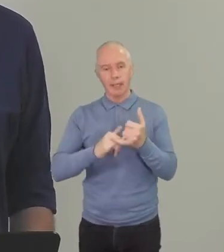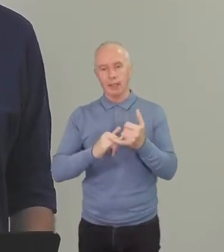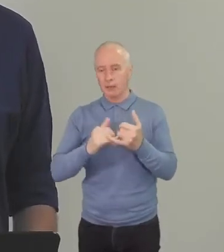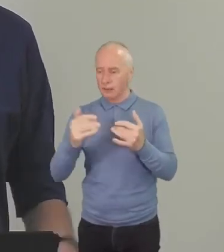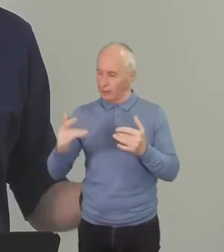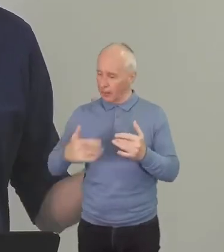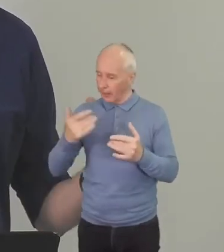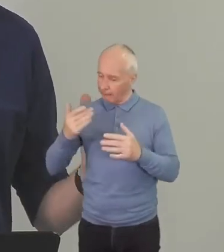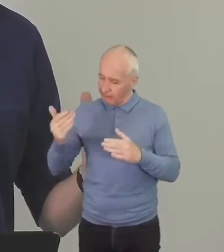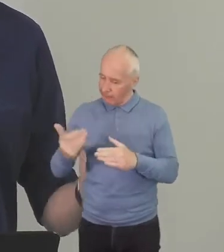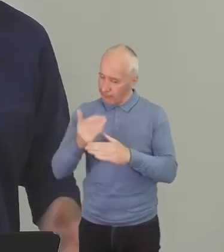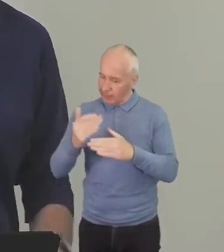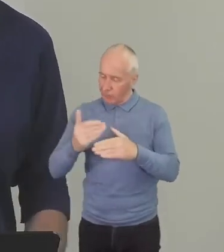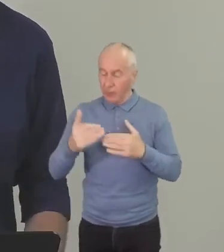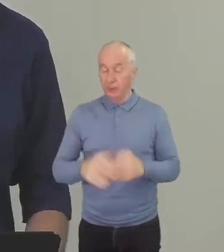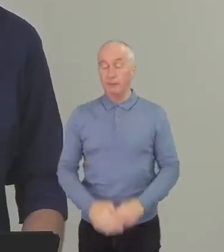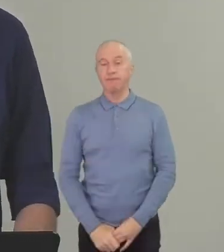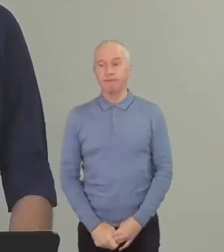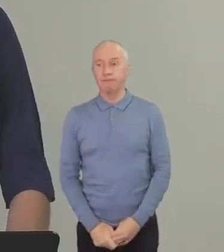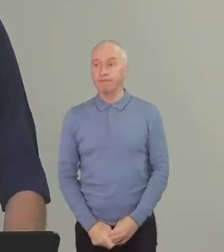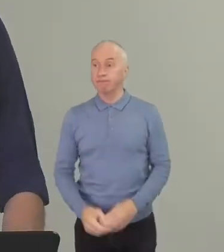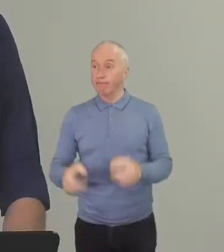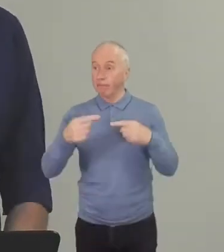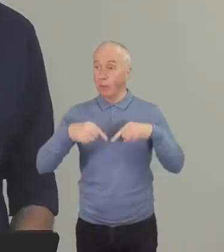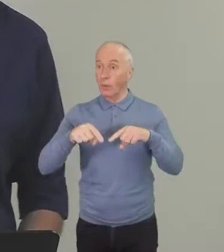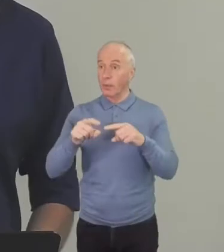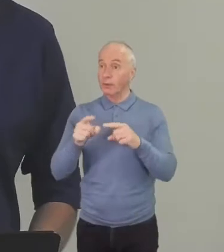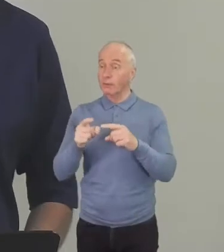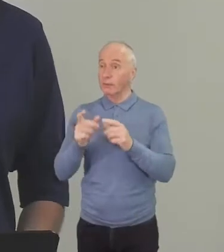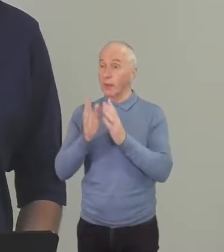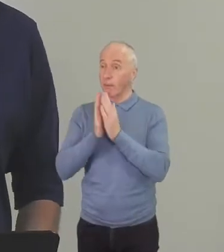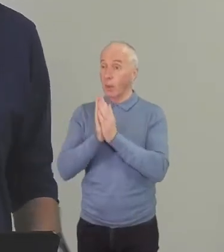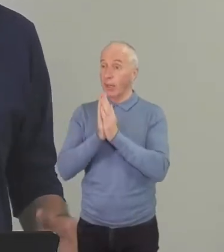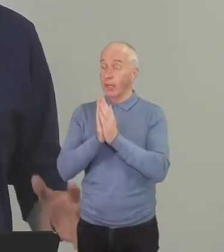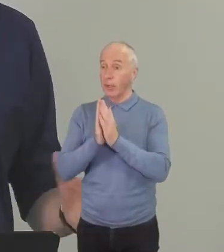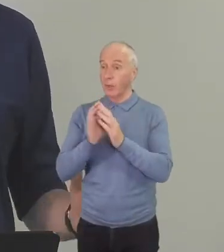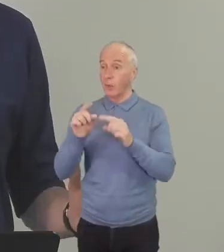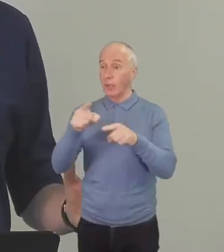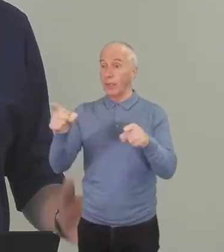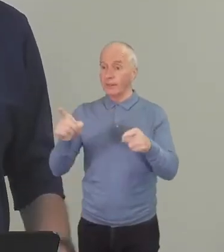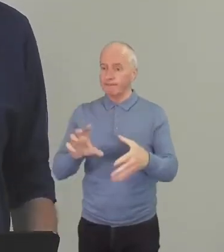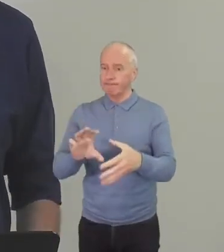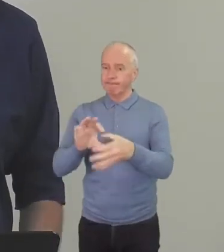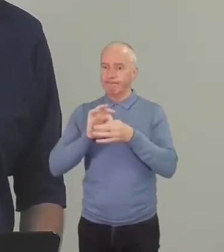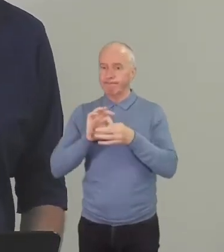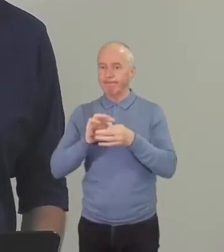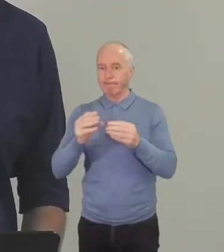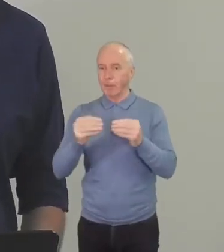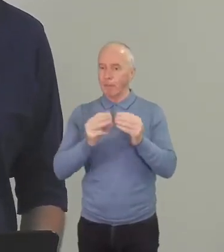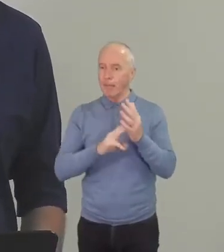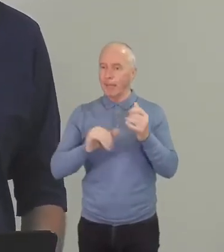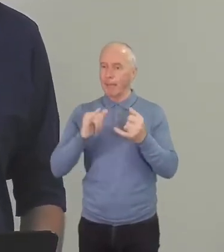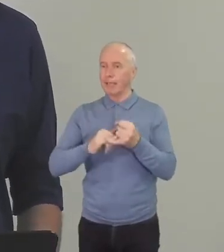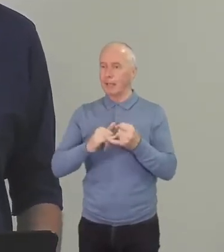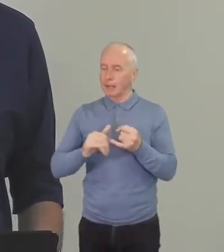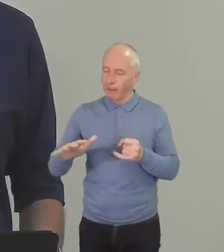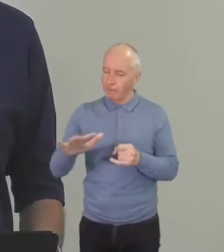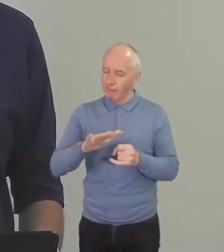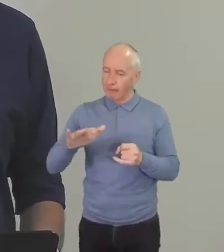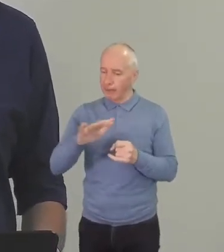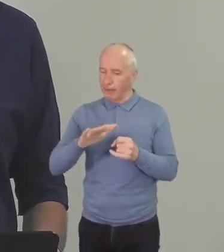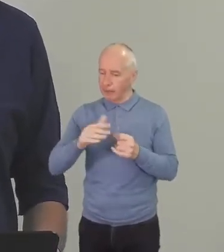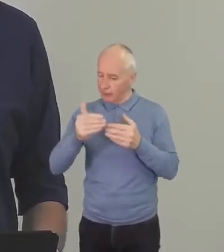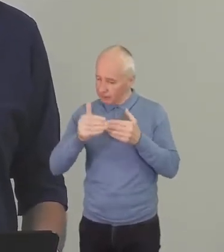ministry. So we pray that you'll join us within this next part of the BMS family's journey into the purposes of